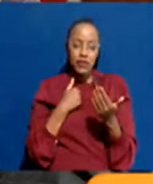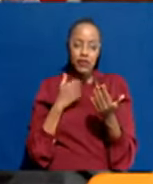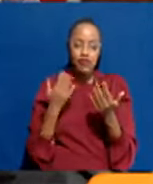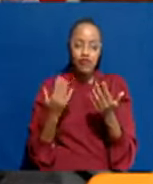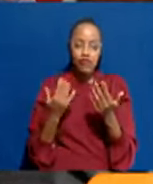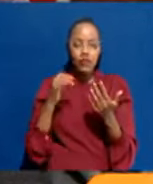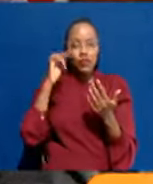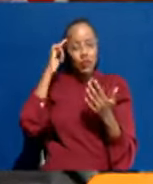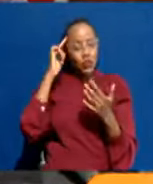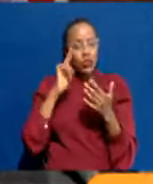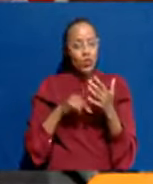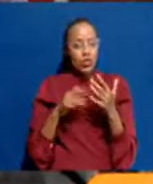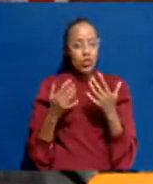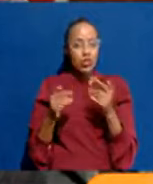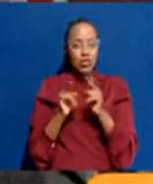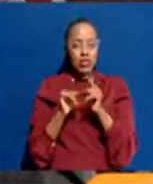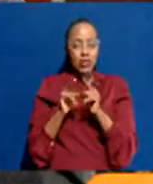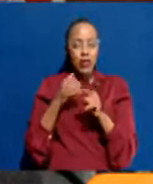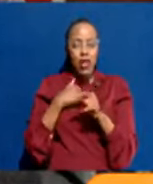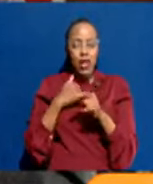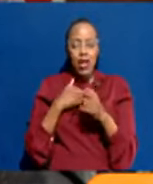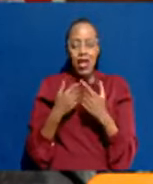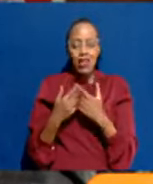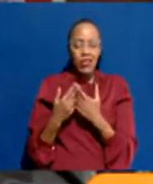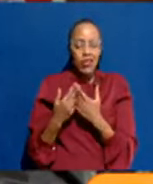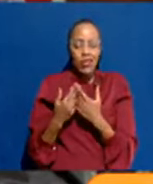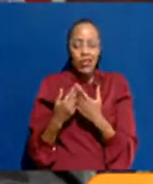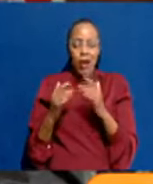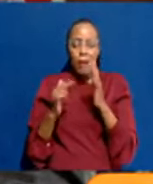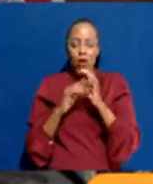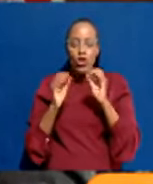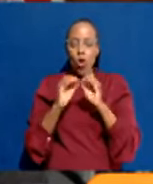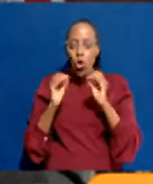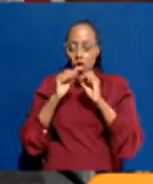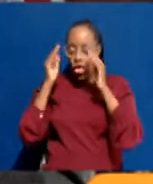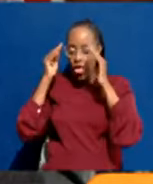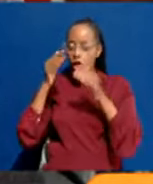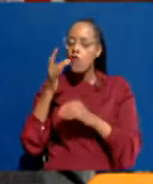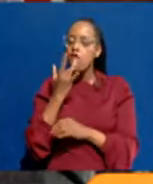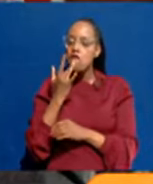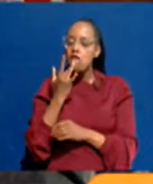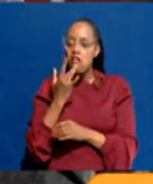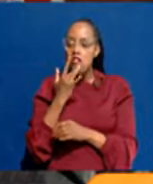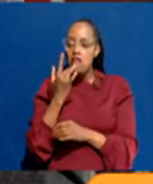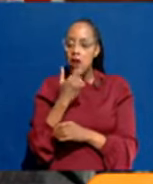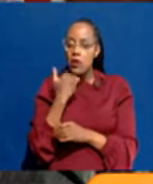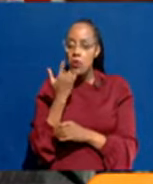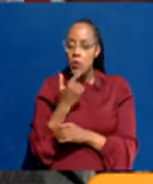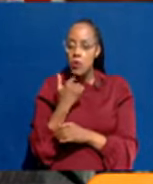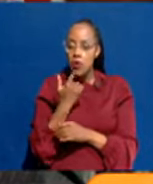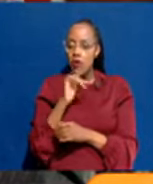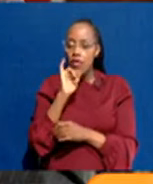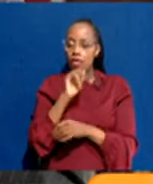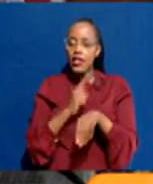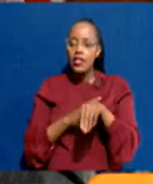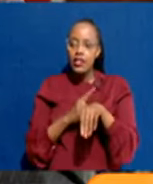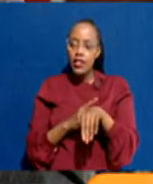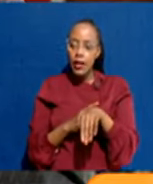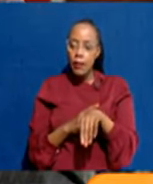it was weighted in favor of the, at that time,